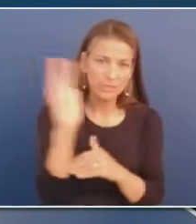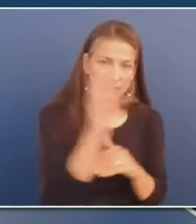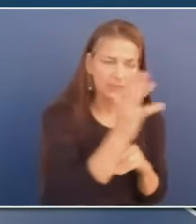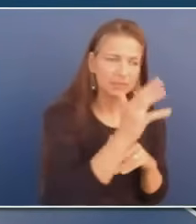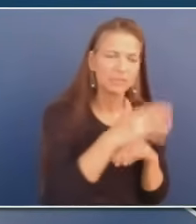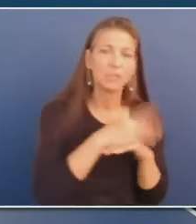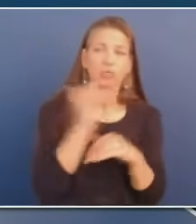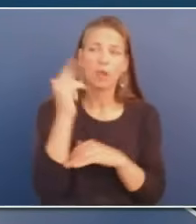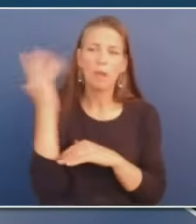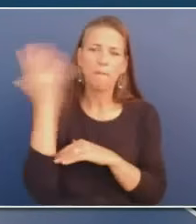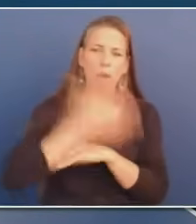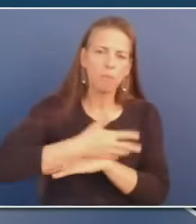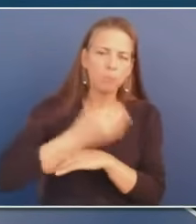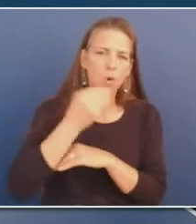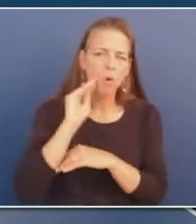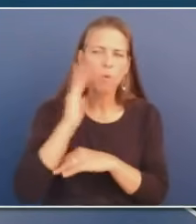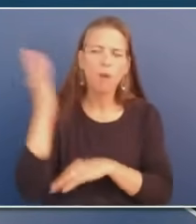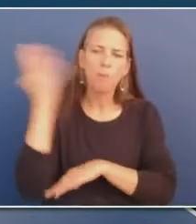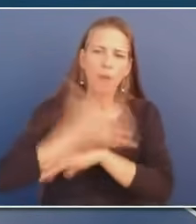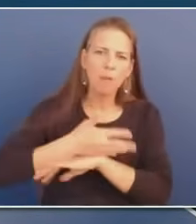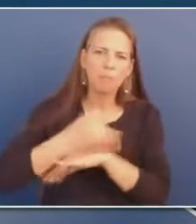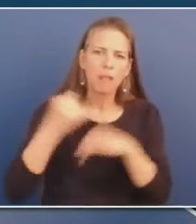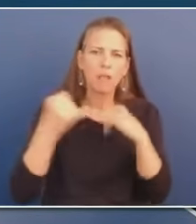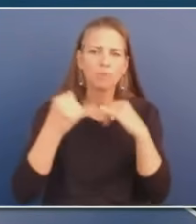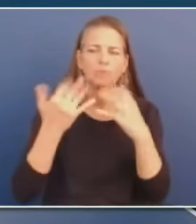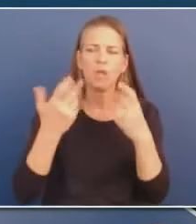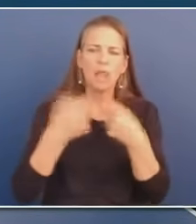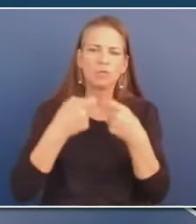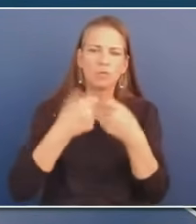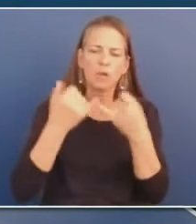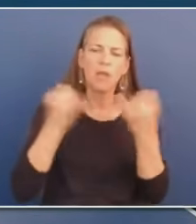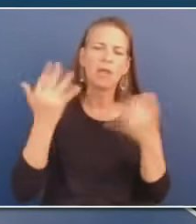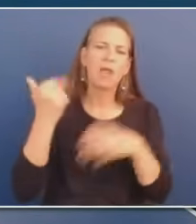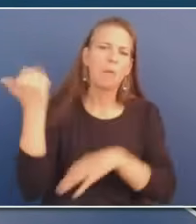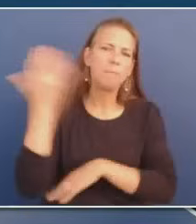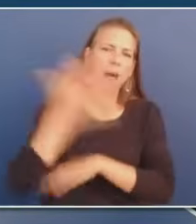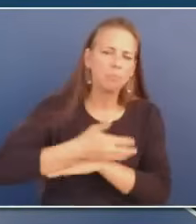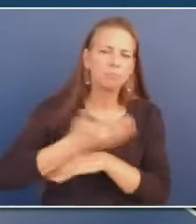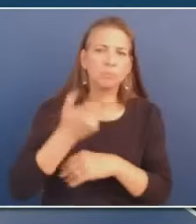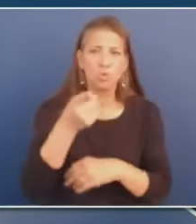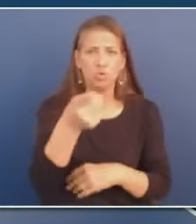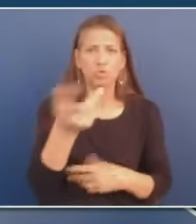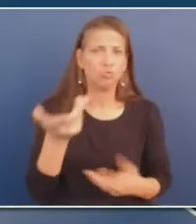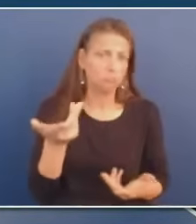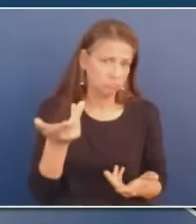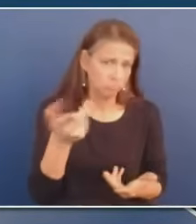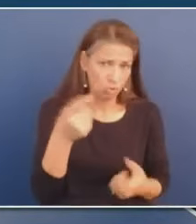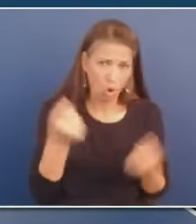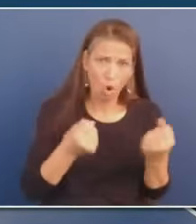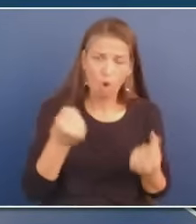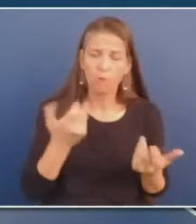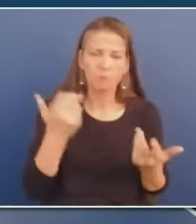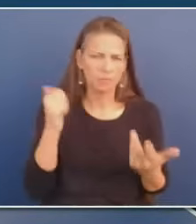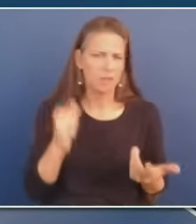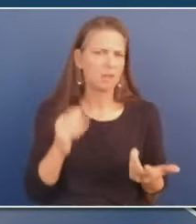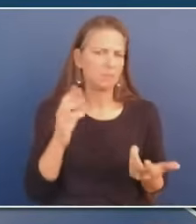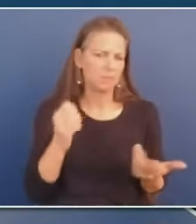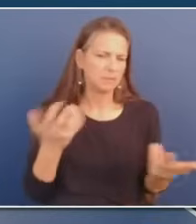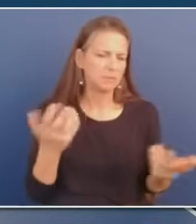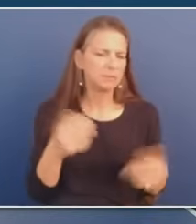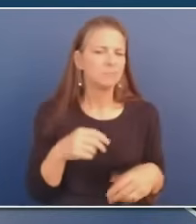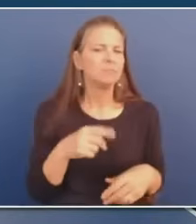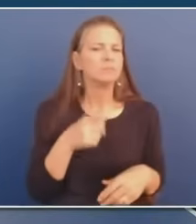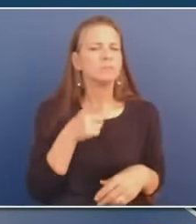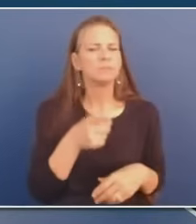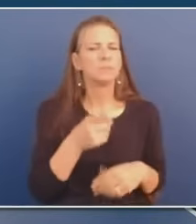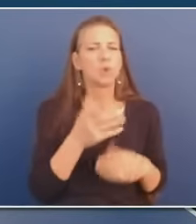They can down power lines. They can damage cars. They can damage you if you are out there close enough to it. This is almost all of